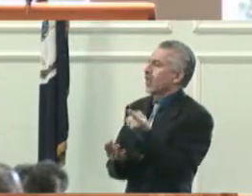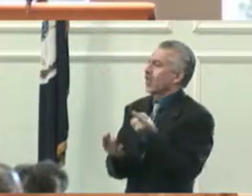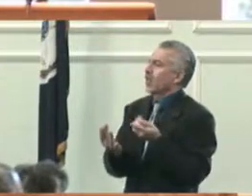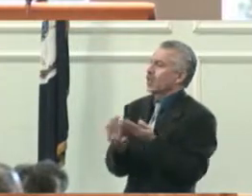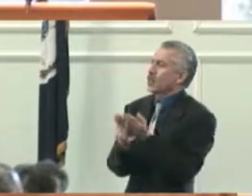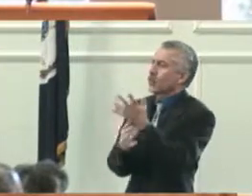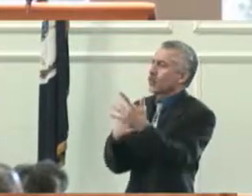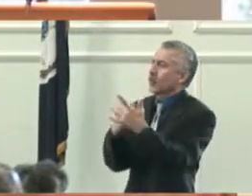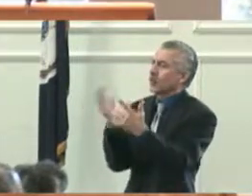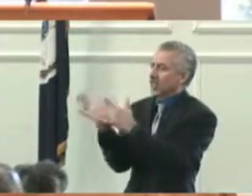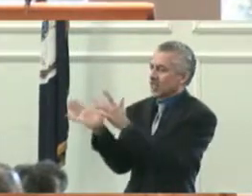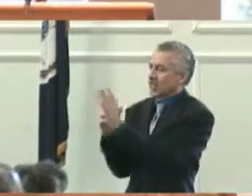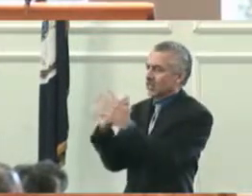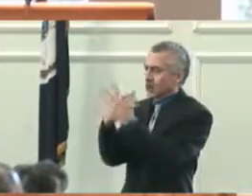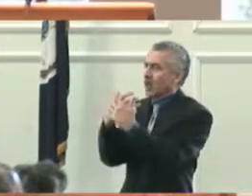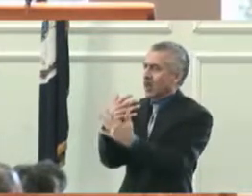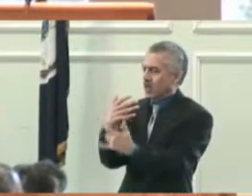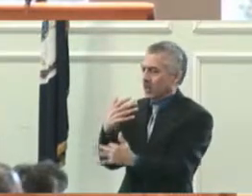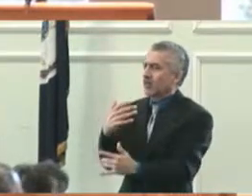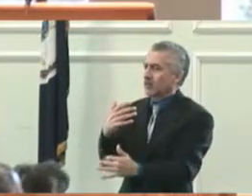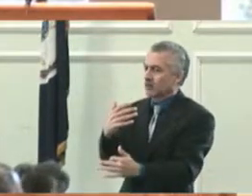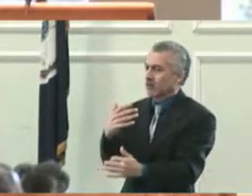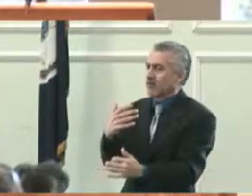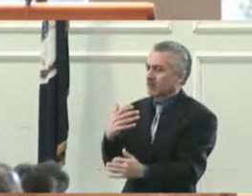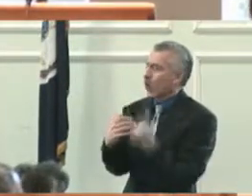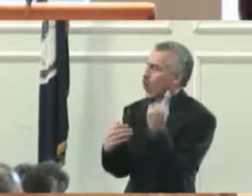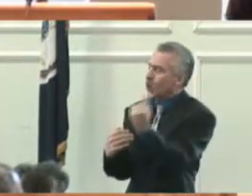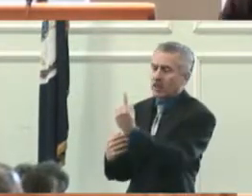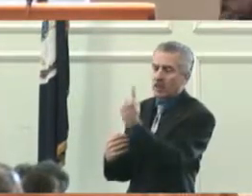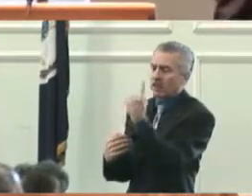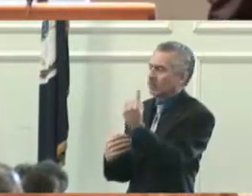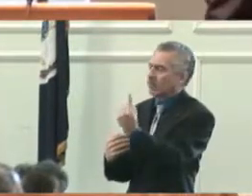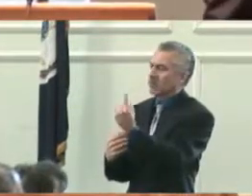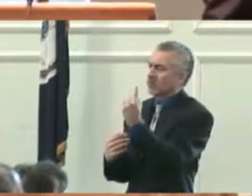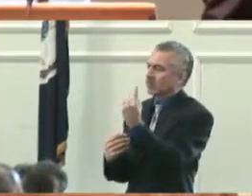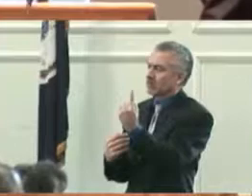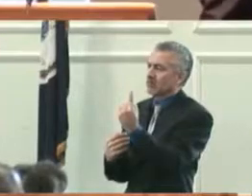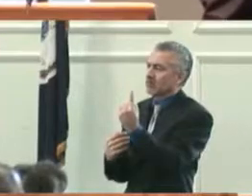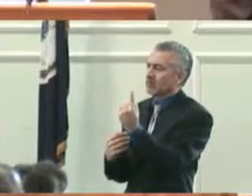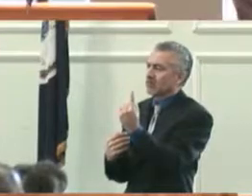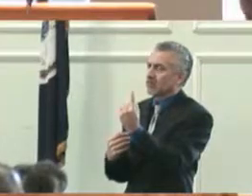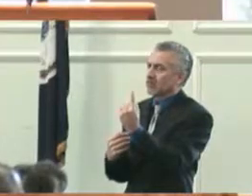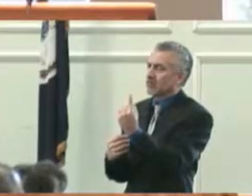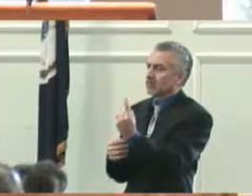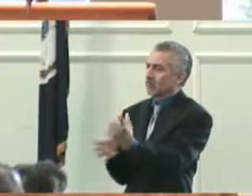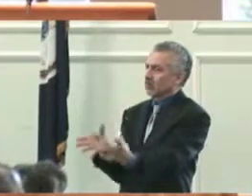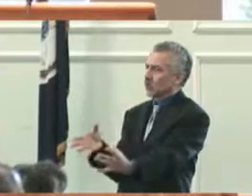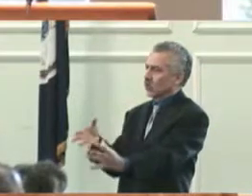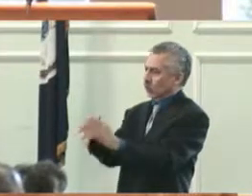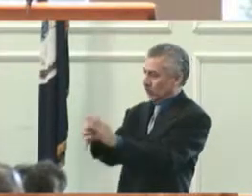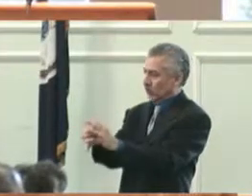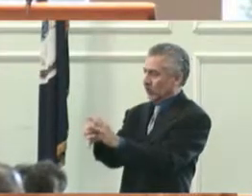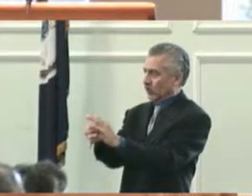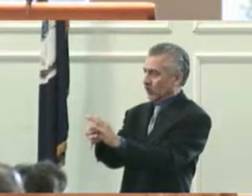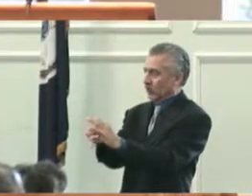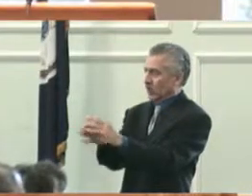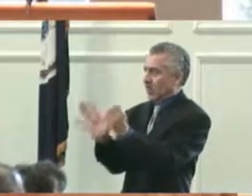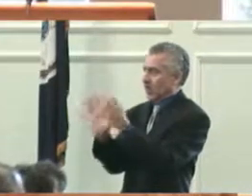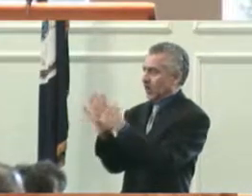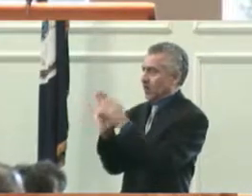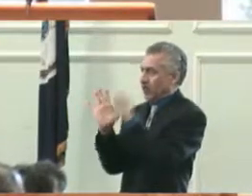blood of Jesus Christ. There is a heavenly detergent, amen, that takes out the stain of